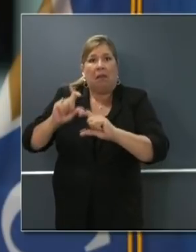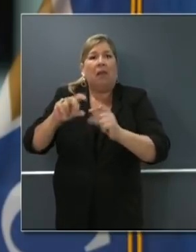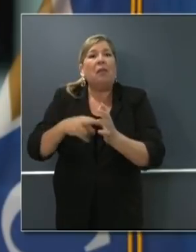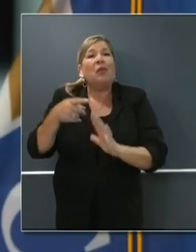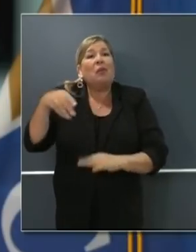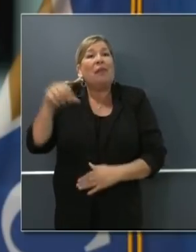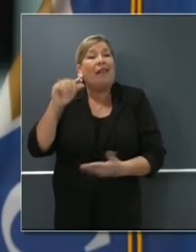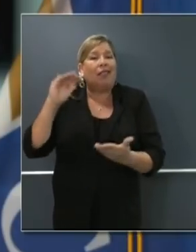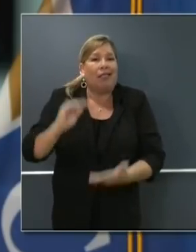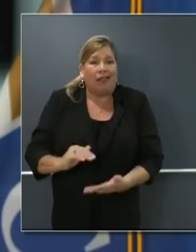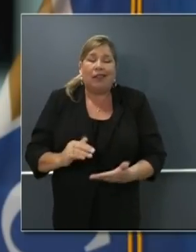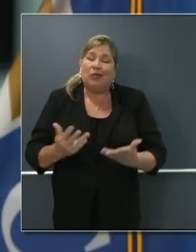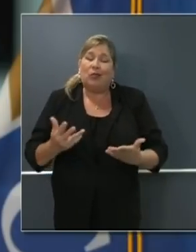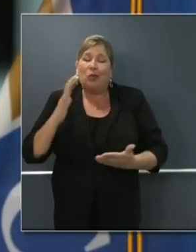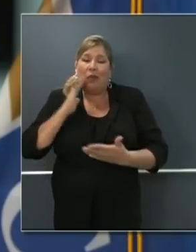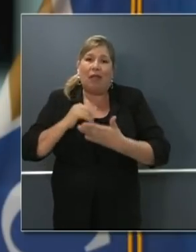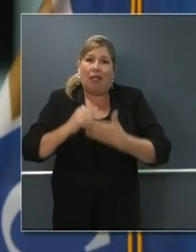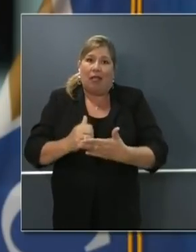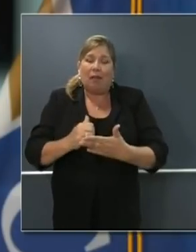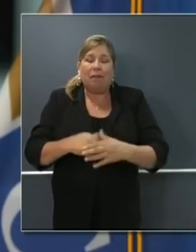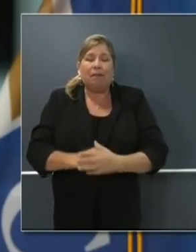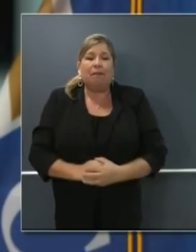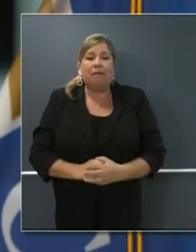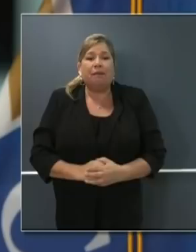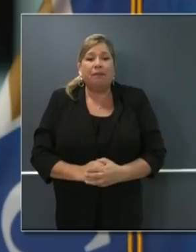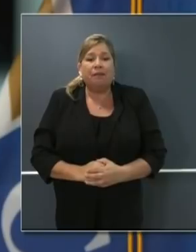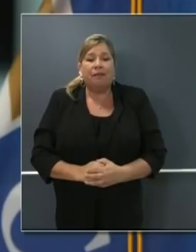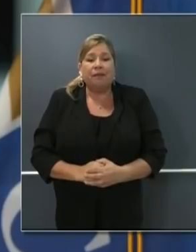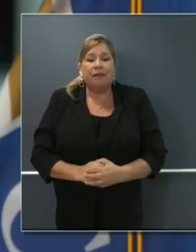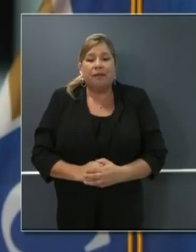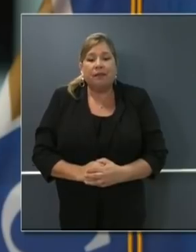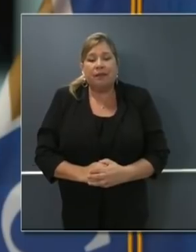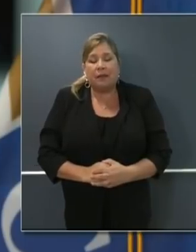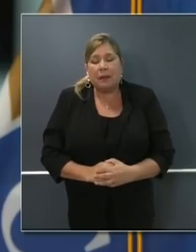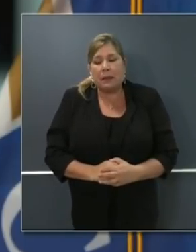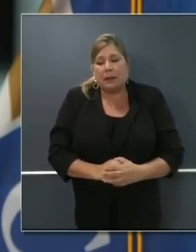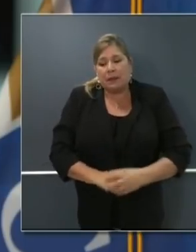so they can get the relief that they deserve. Speaking of the